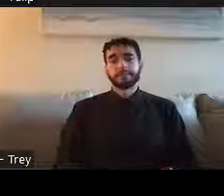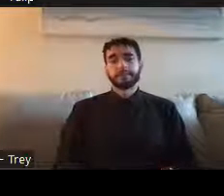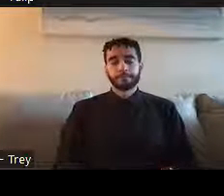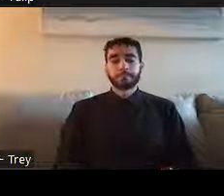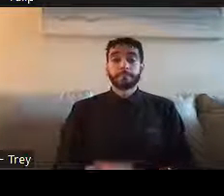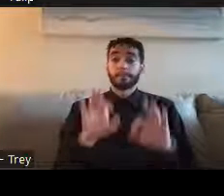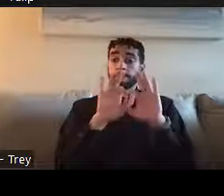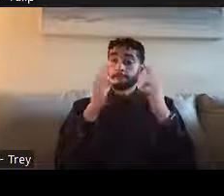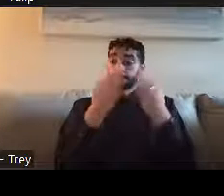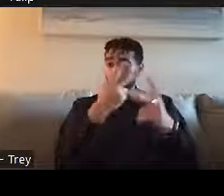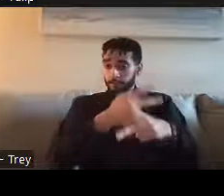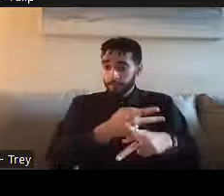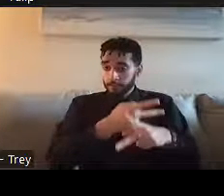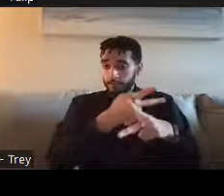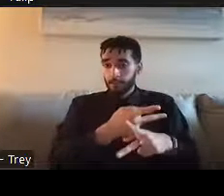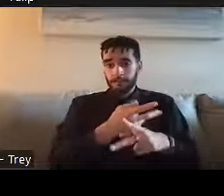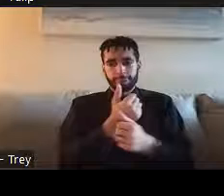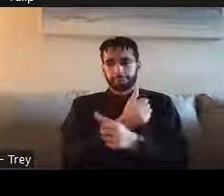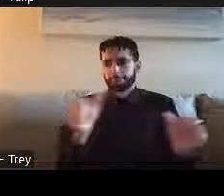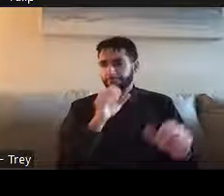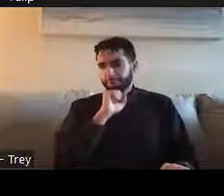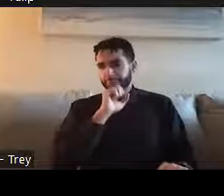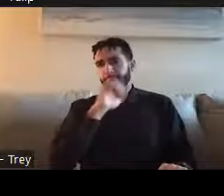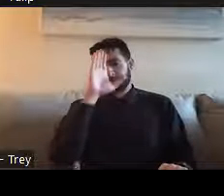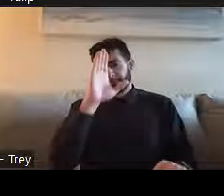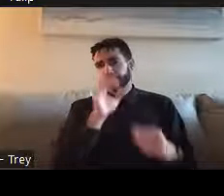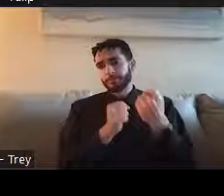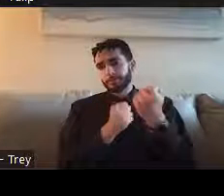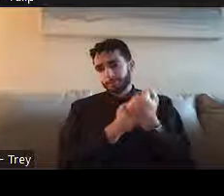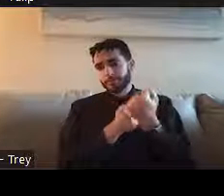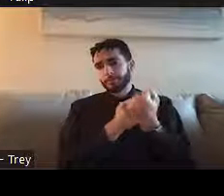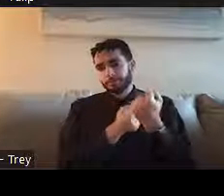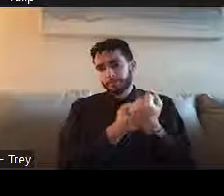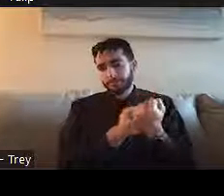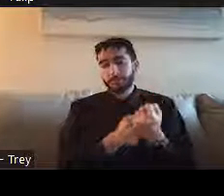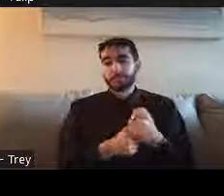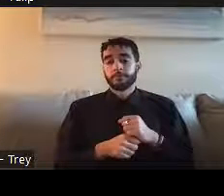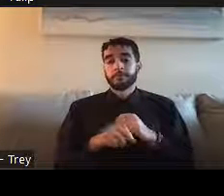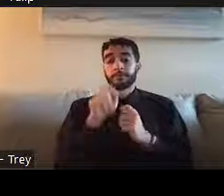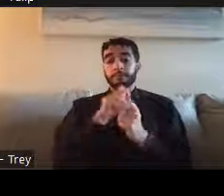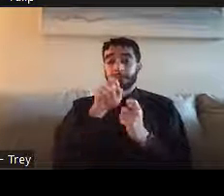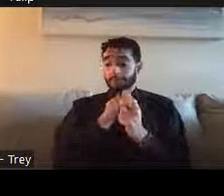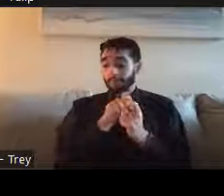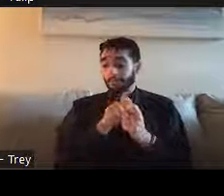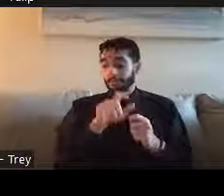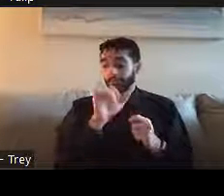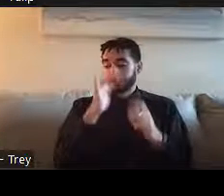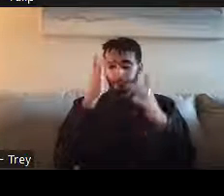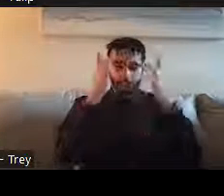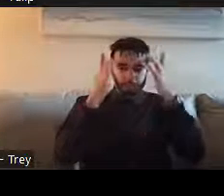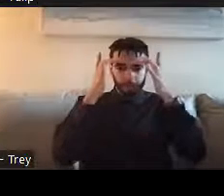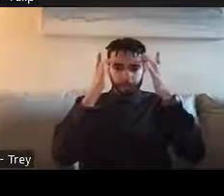family caregivers of all ages. In particular, this data strategy that people